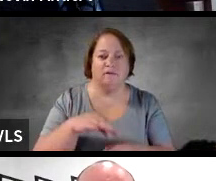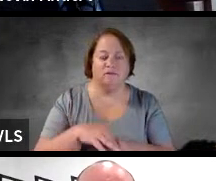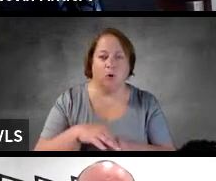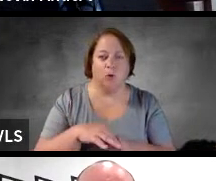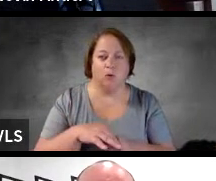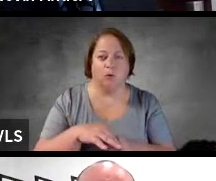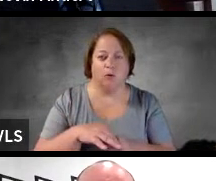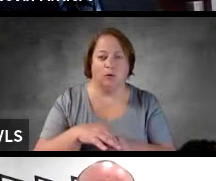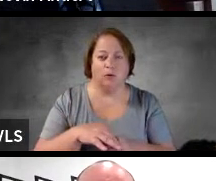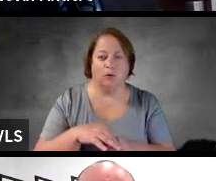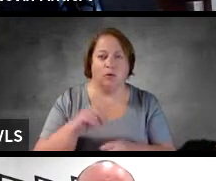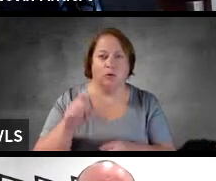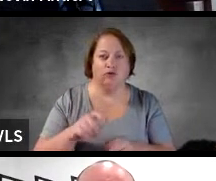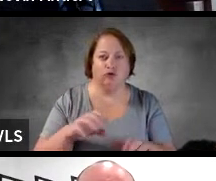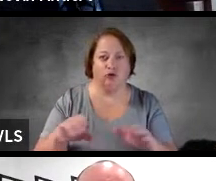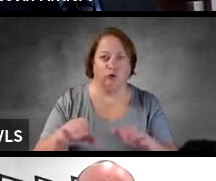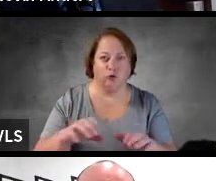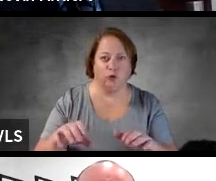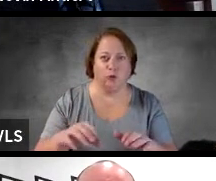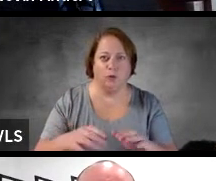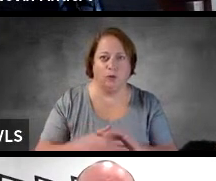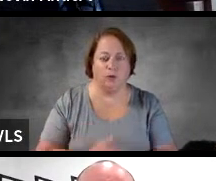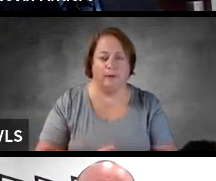should do a,